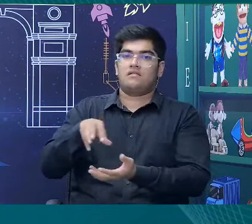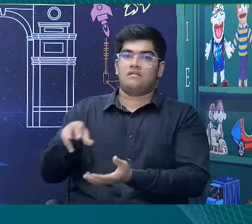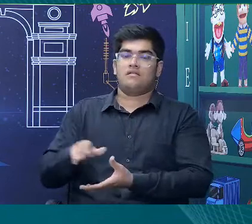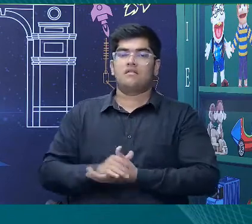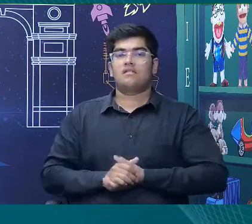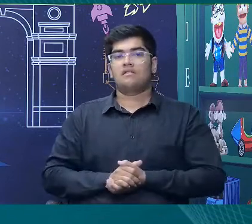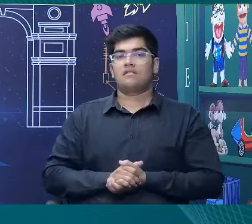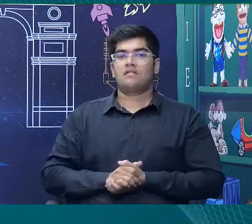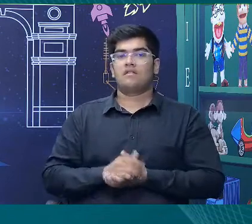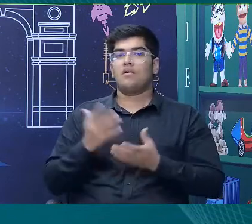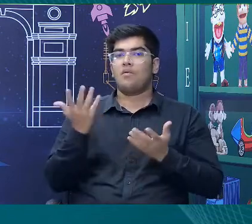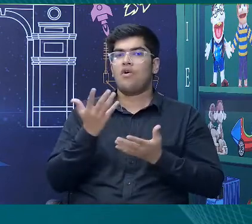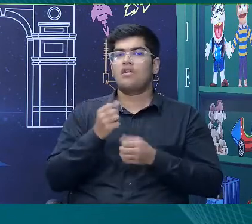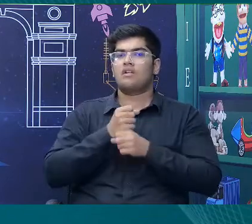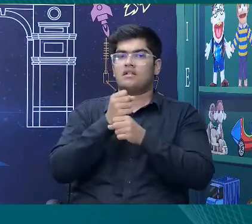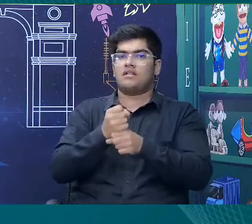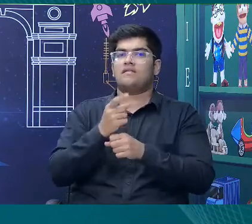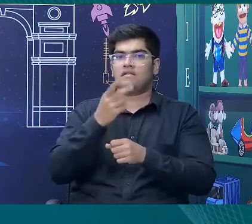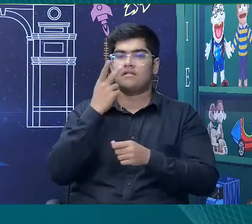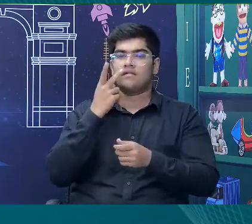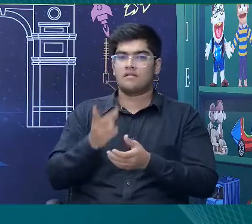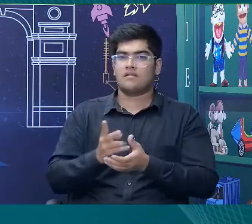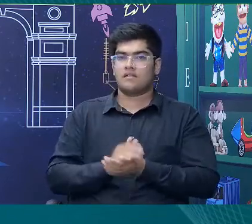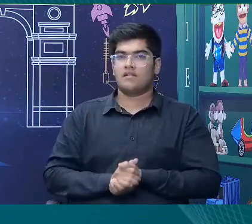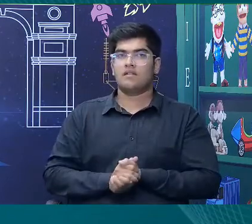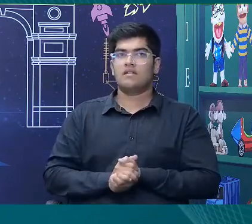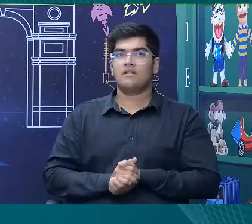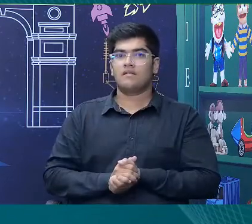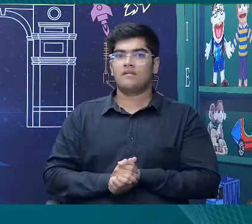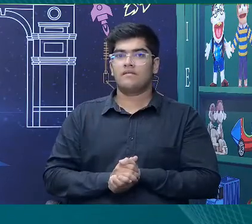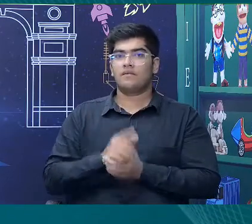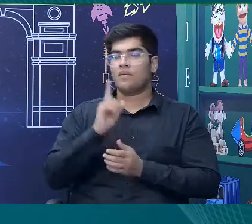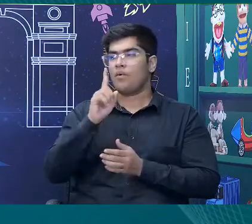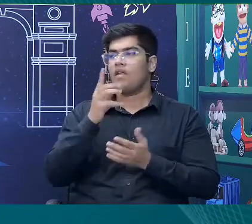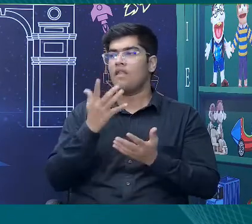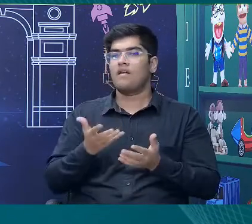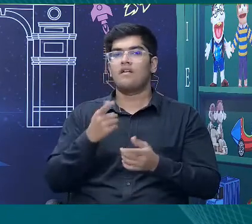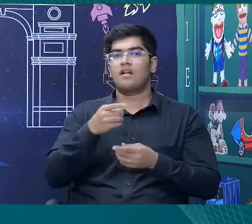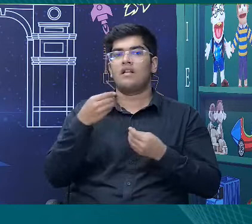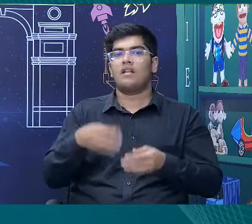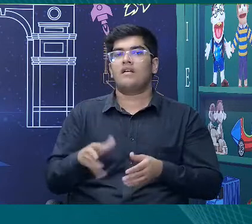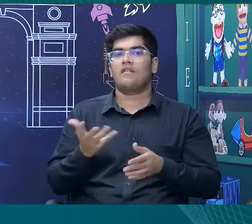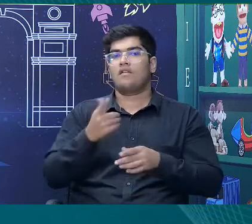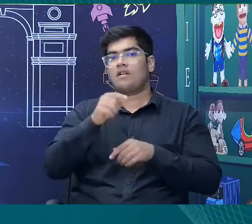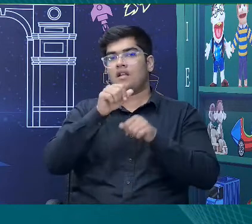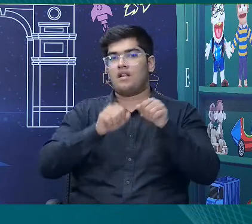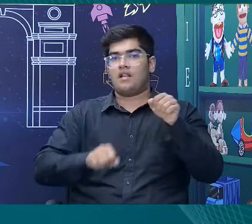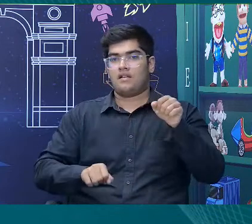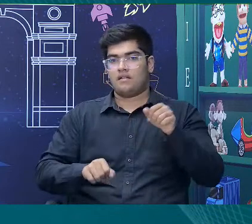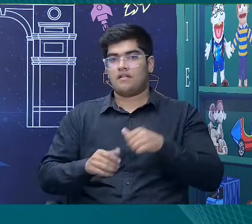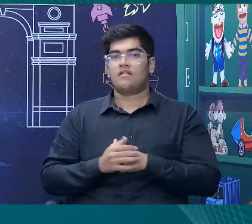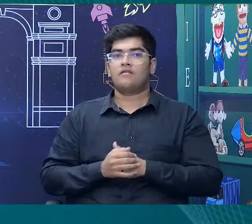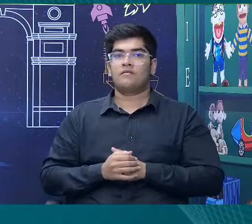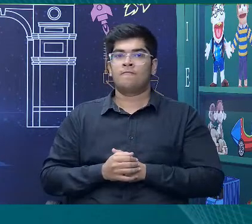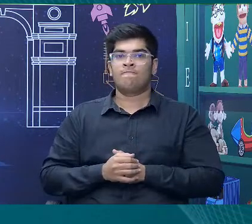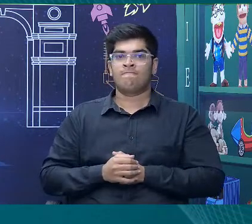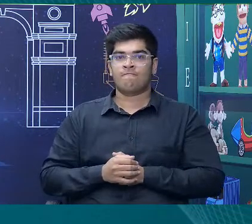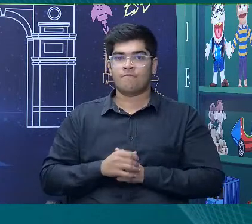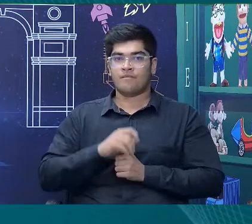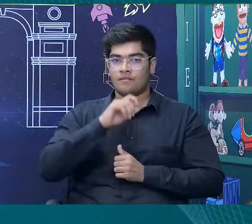those presents? We will just see. The one thing that he's left is this letter that you now see on the screen.